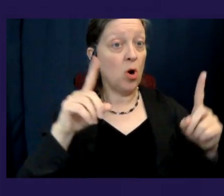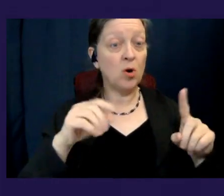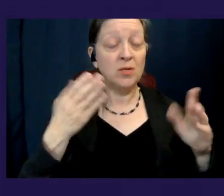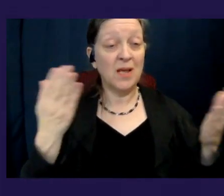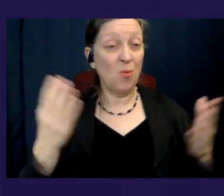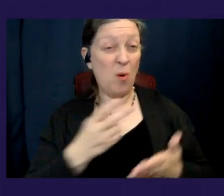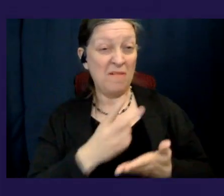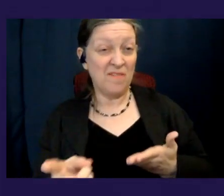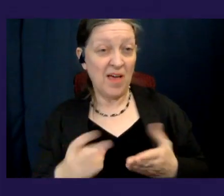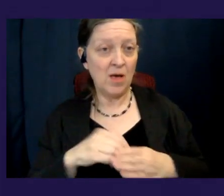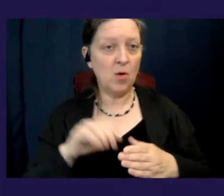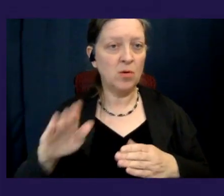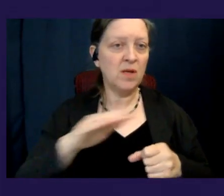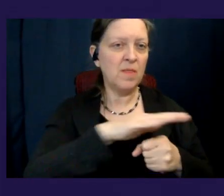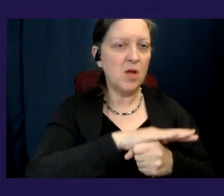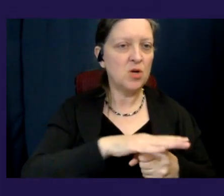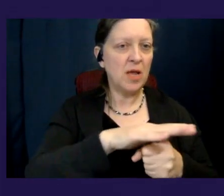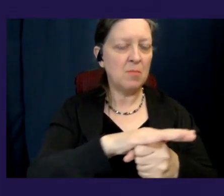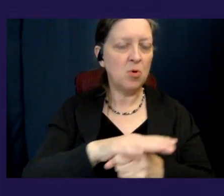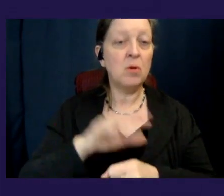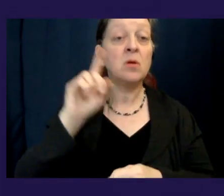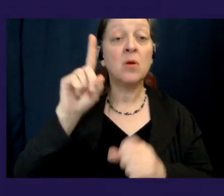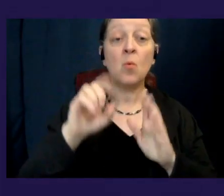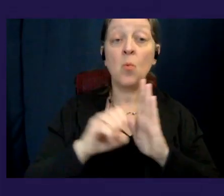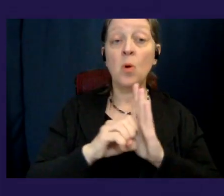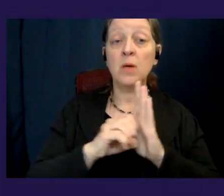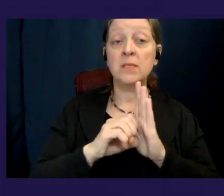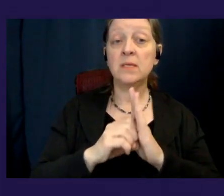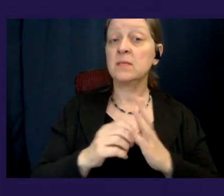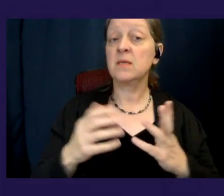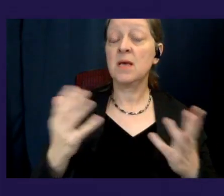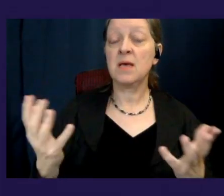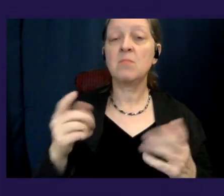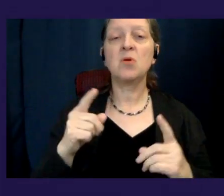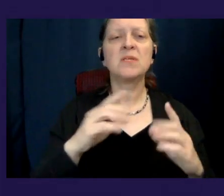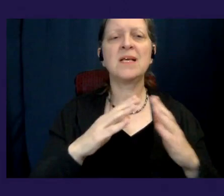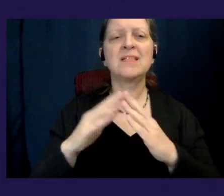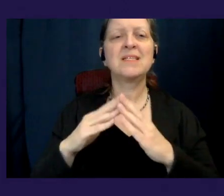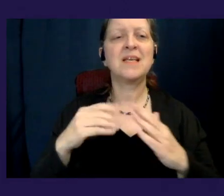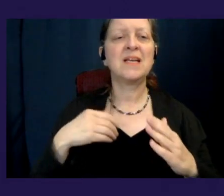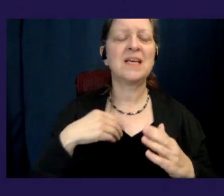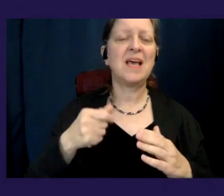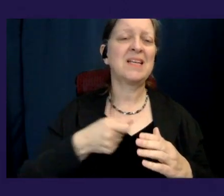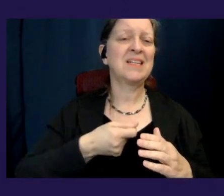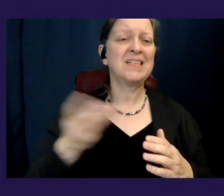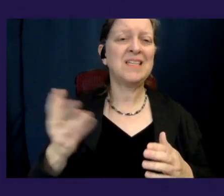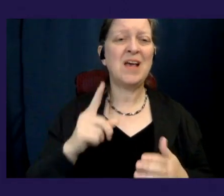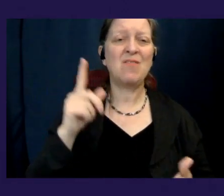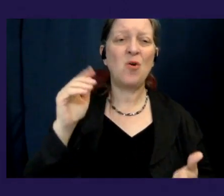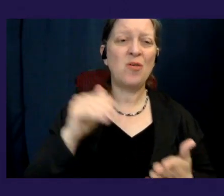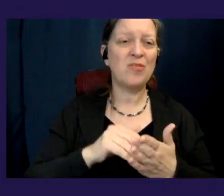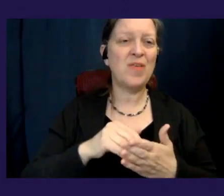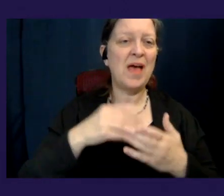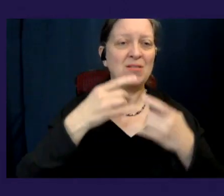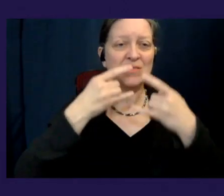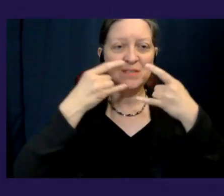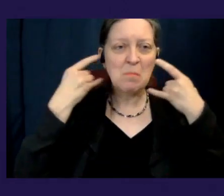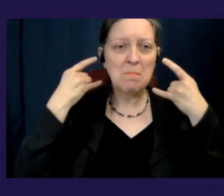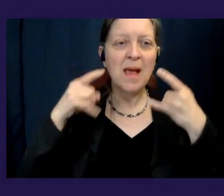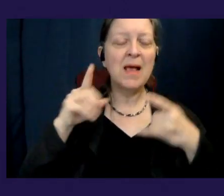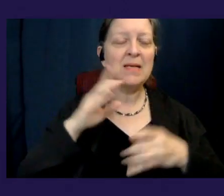one example was that the city had like thousands of face masks that they were going to distribute to these priority